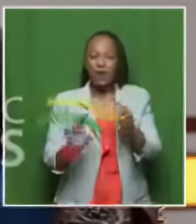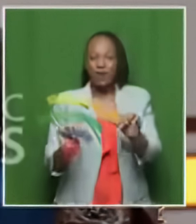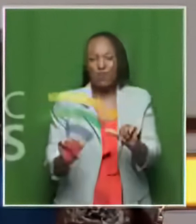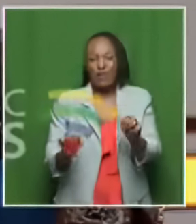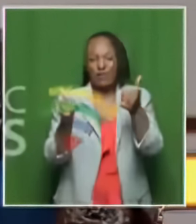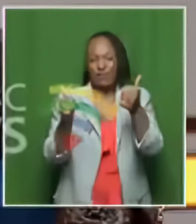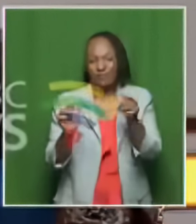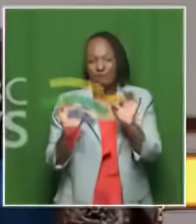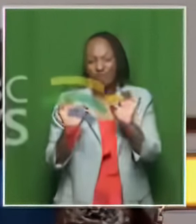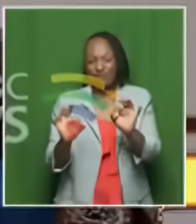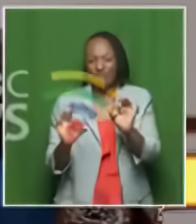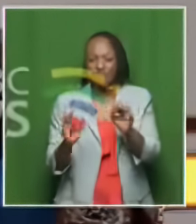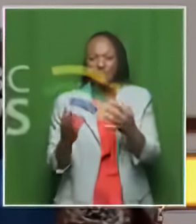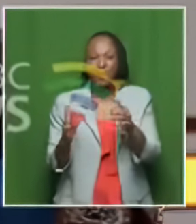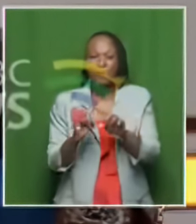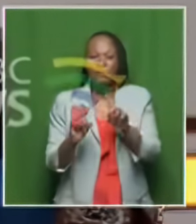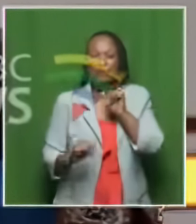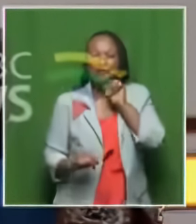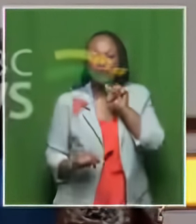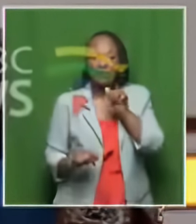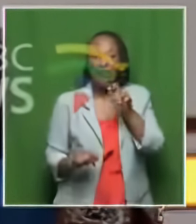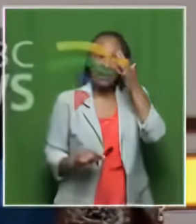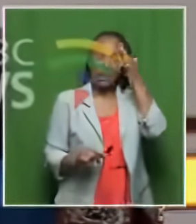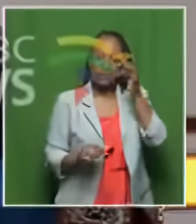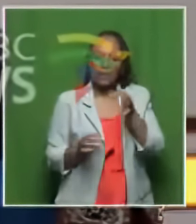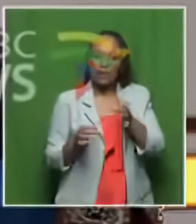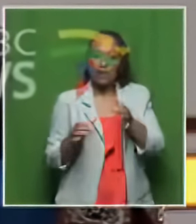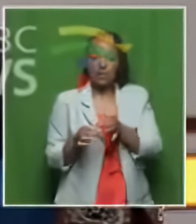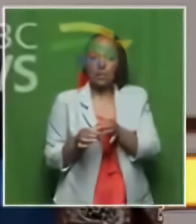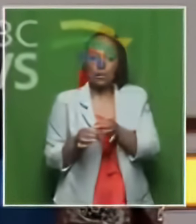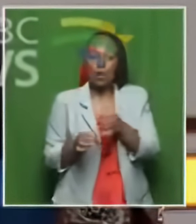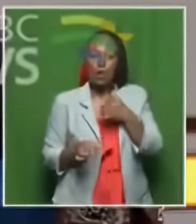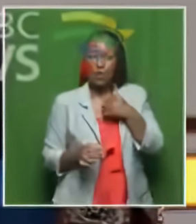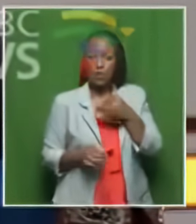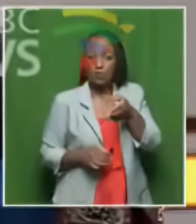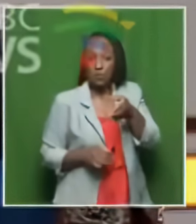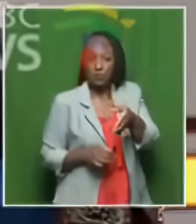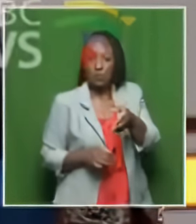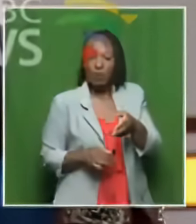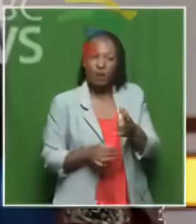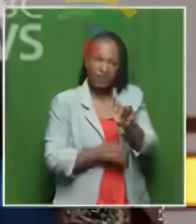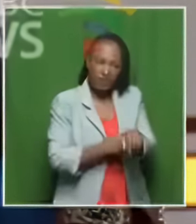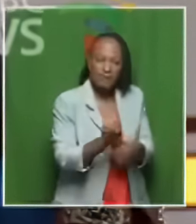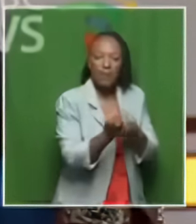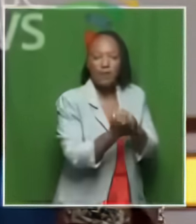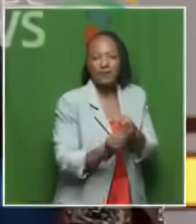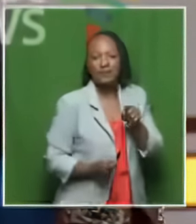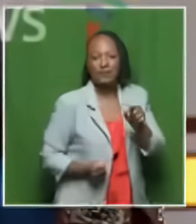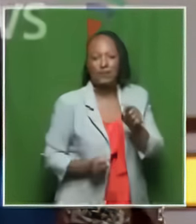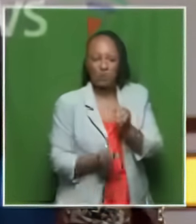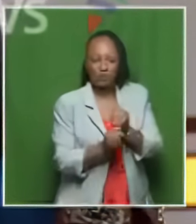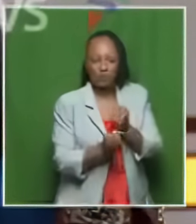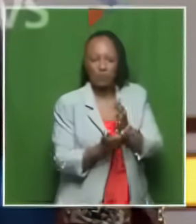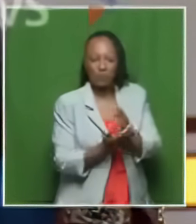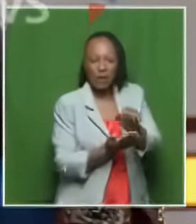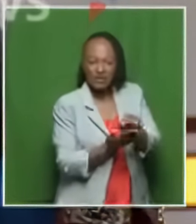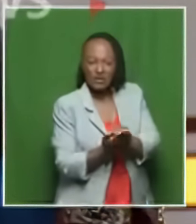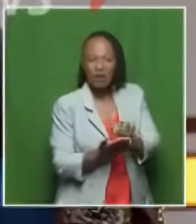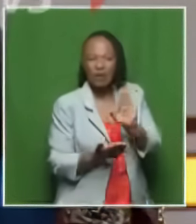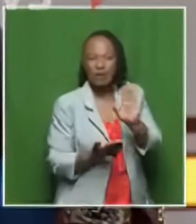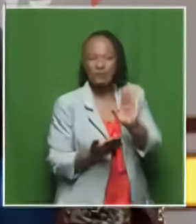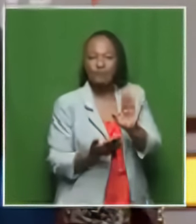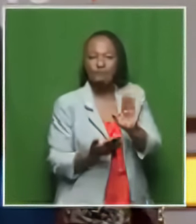and work effectively, even when it's a minority government, because we were there to support it and make sure that the agenda